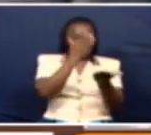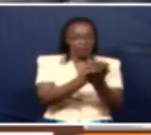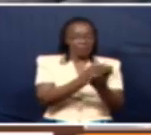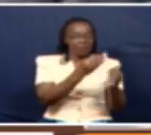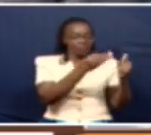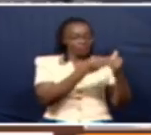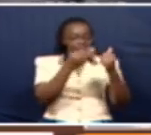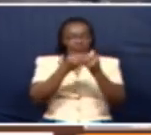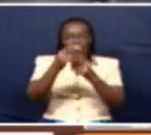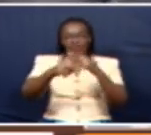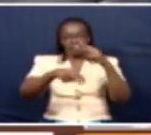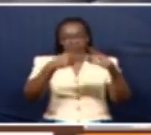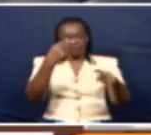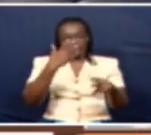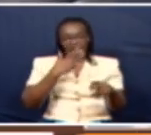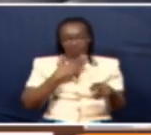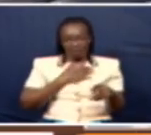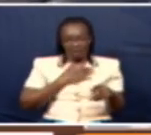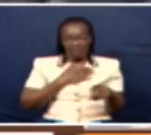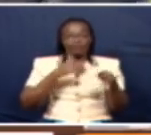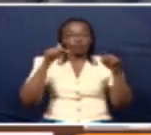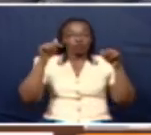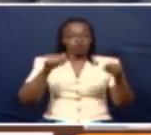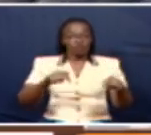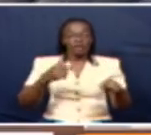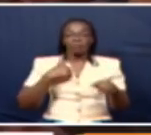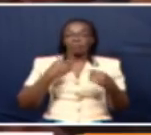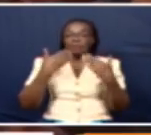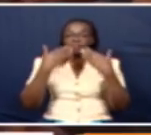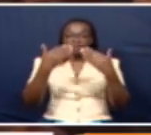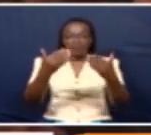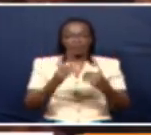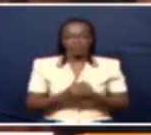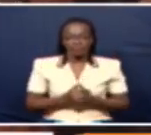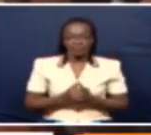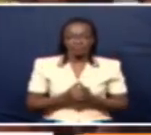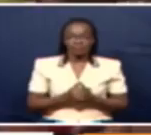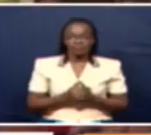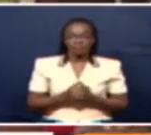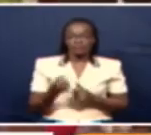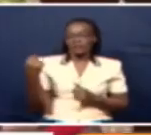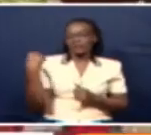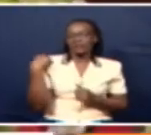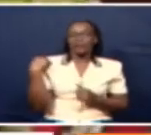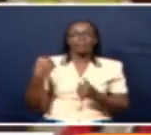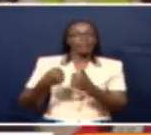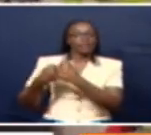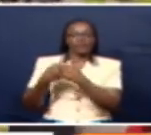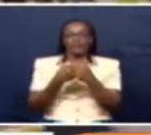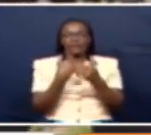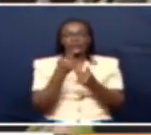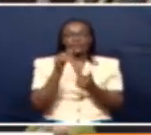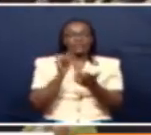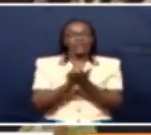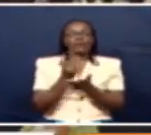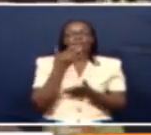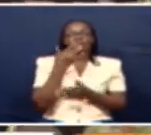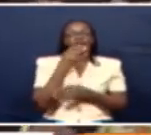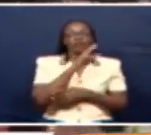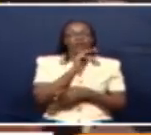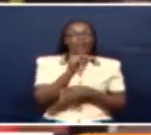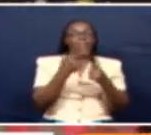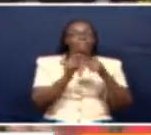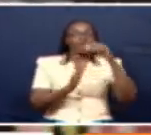8th victory, today I thank you. The game of numbers, he says, is serving in his favor despite the Supreme